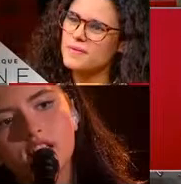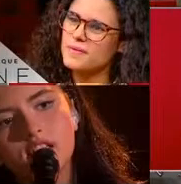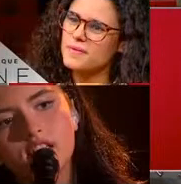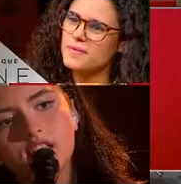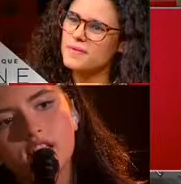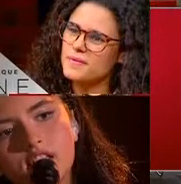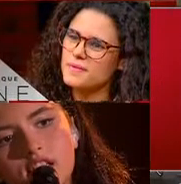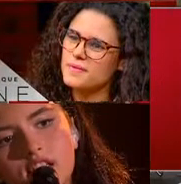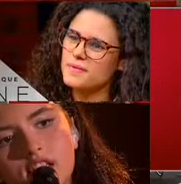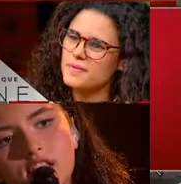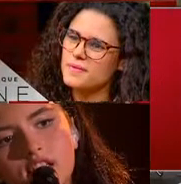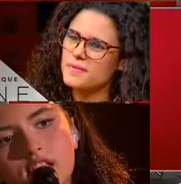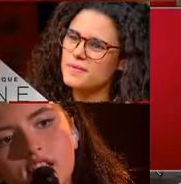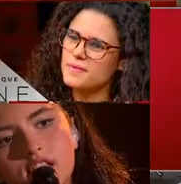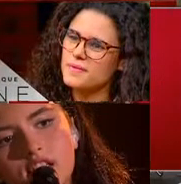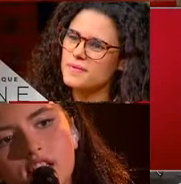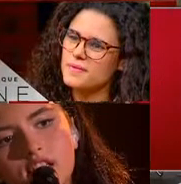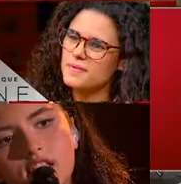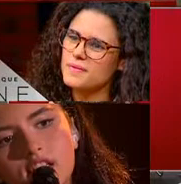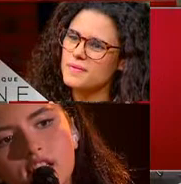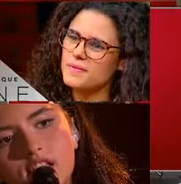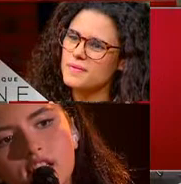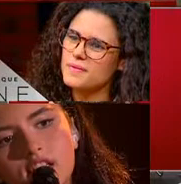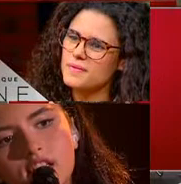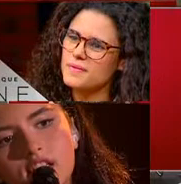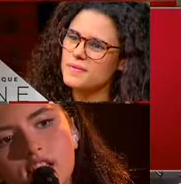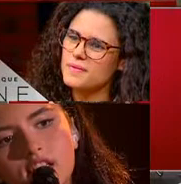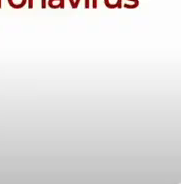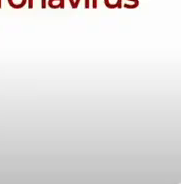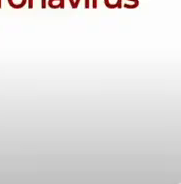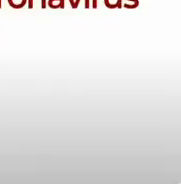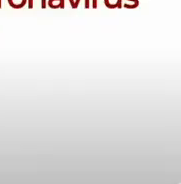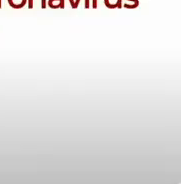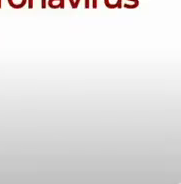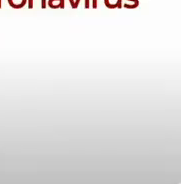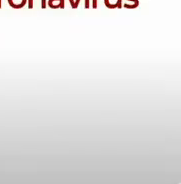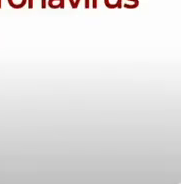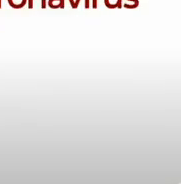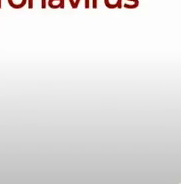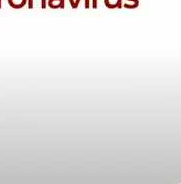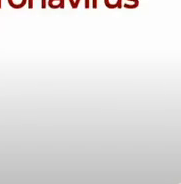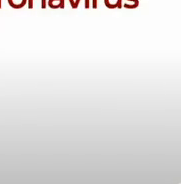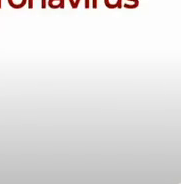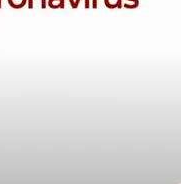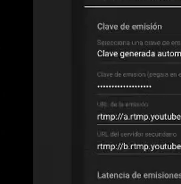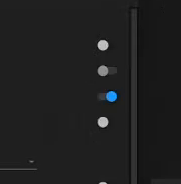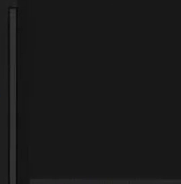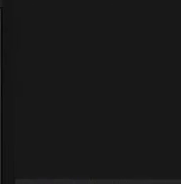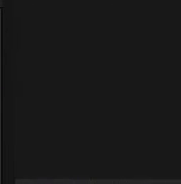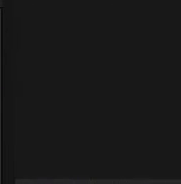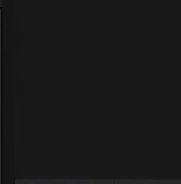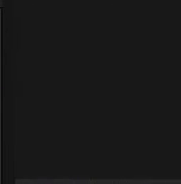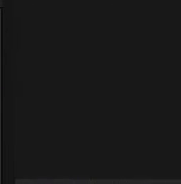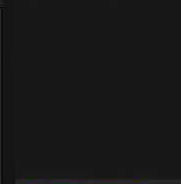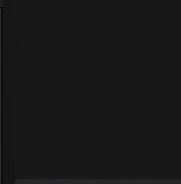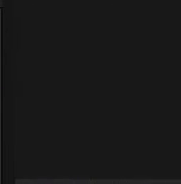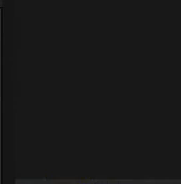8:01, and we'll continue tomorrow with outstanding topics. We'll get started with you. Thank you very much.